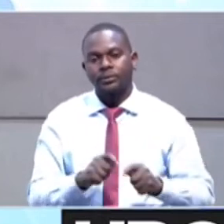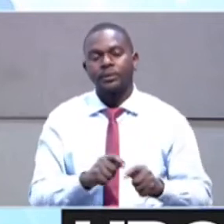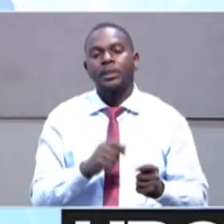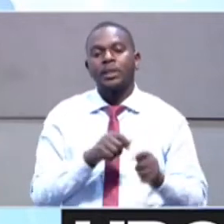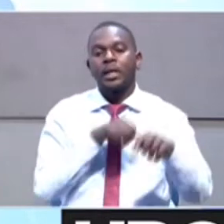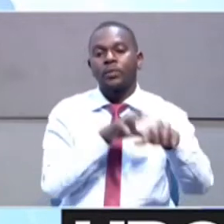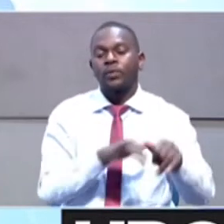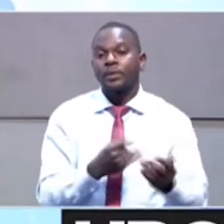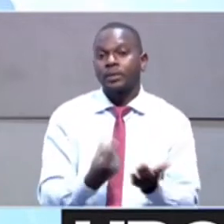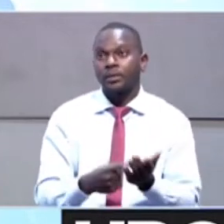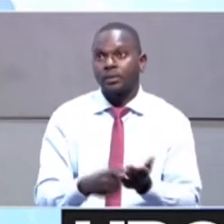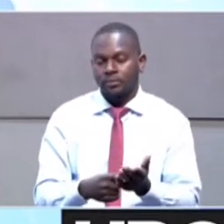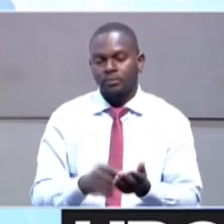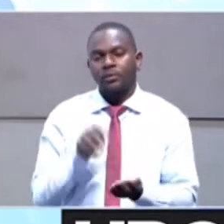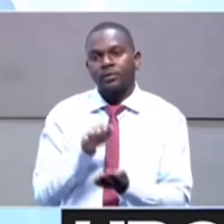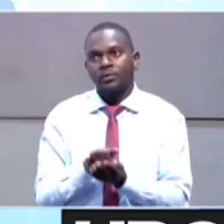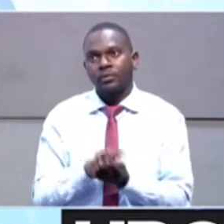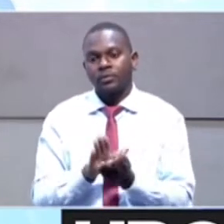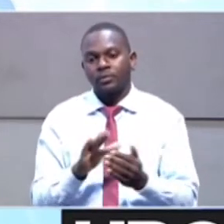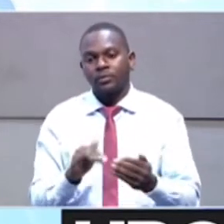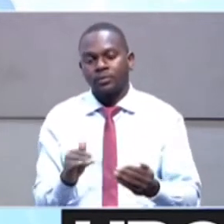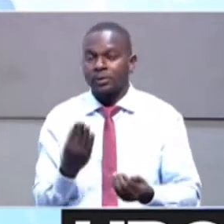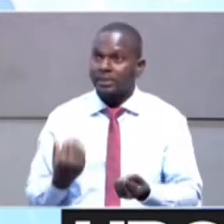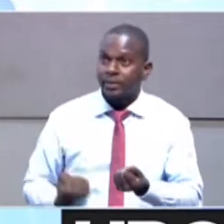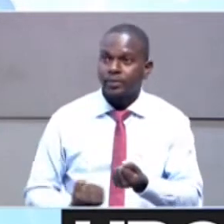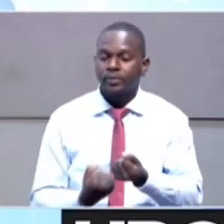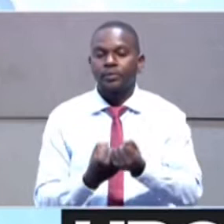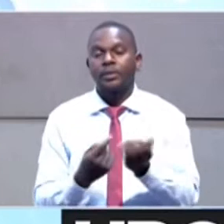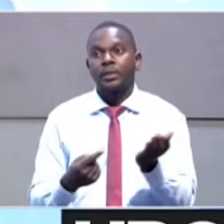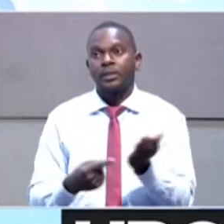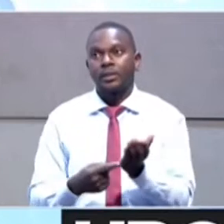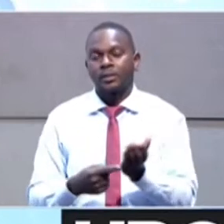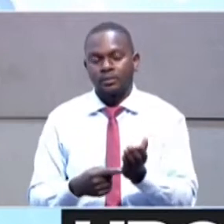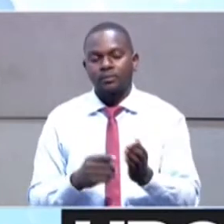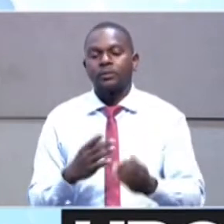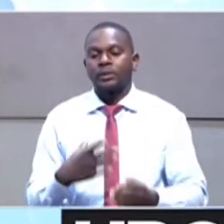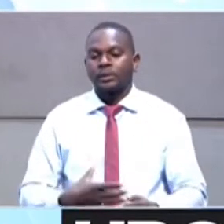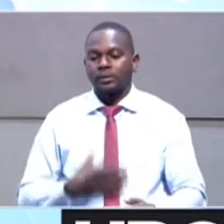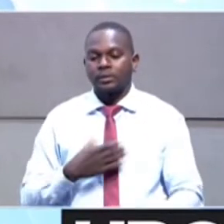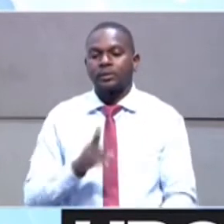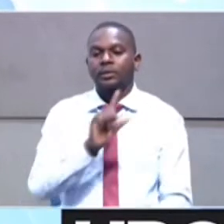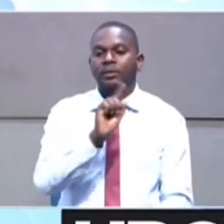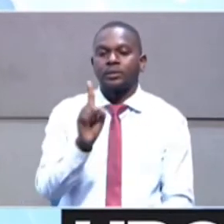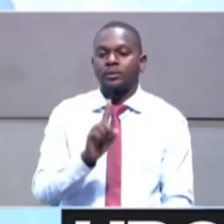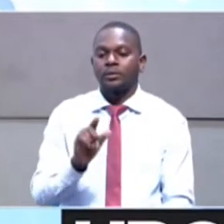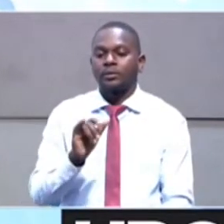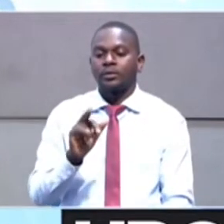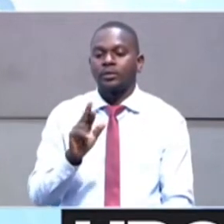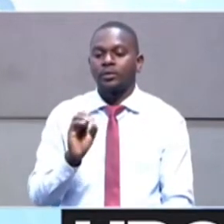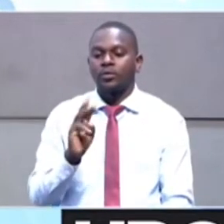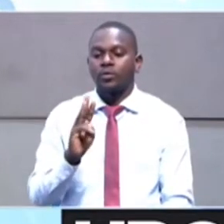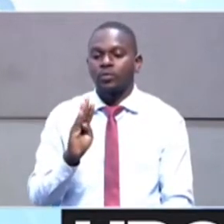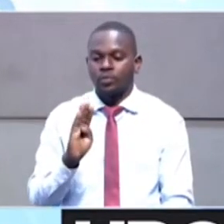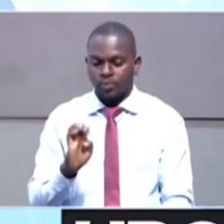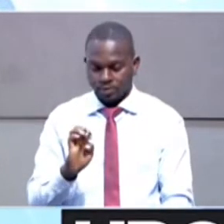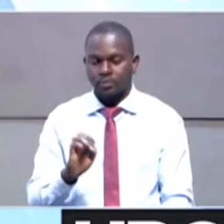Uganda, especially in packaging, and vowed to support them technically. He was visiting Zirowe Agaliawamu Agri